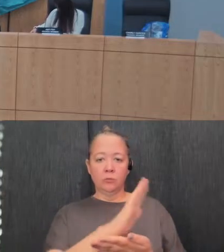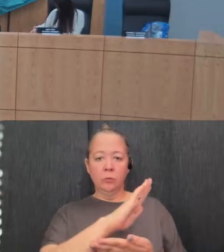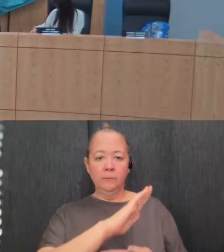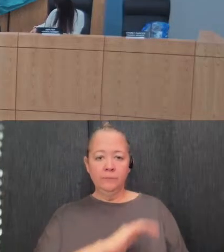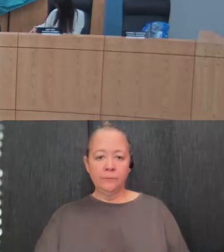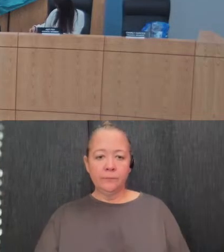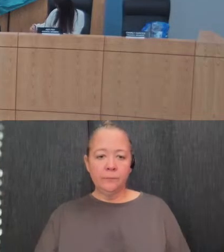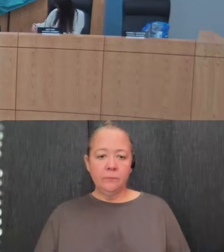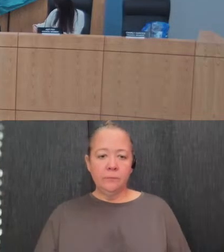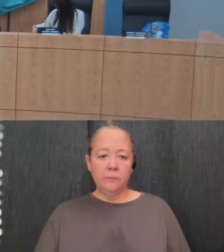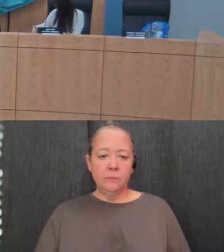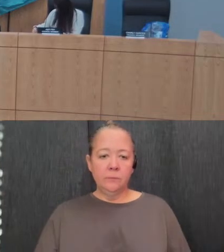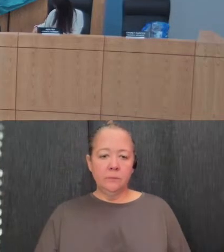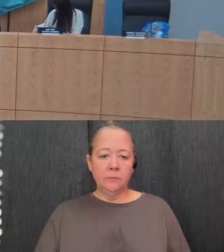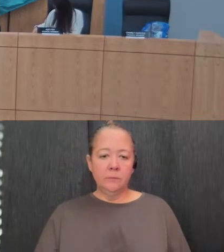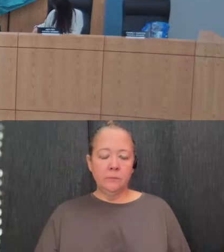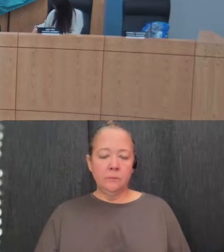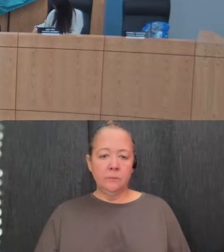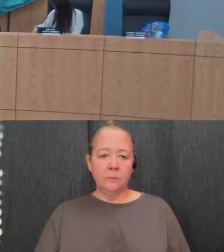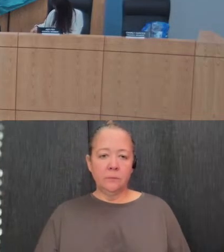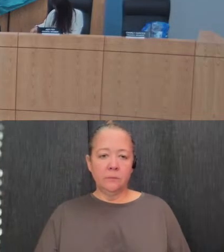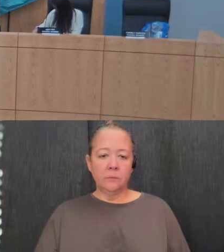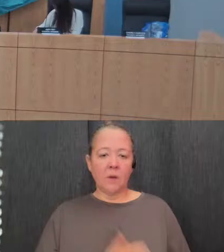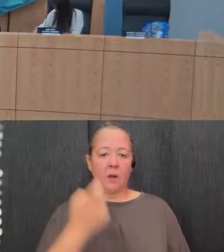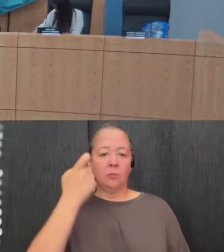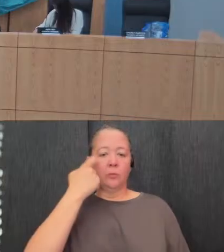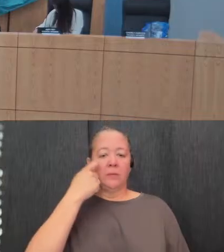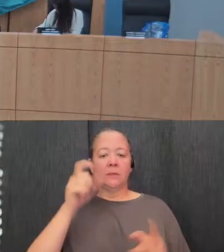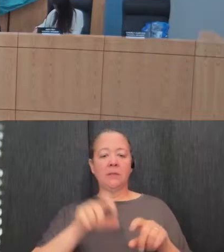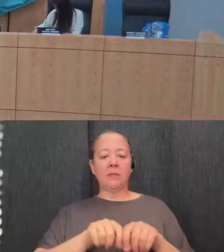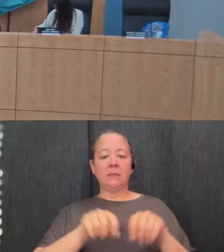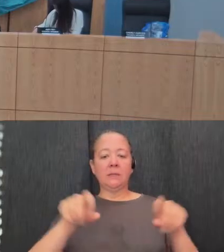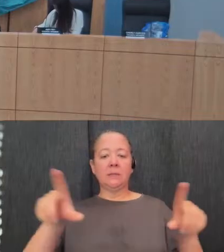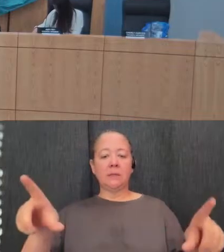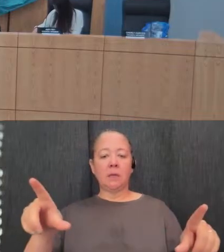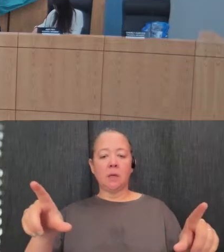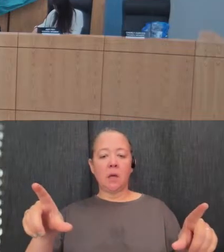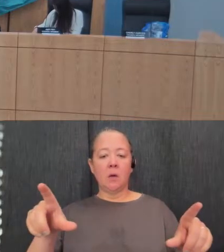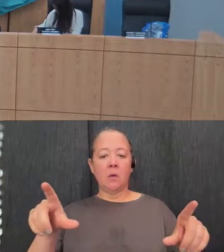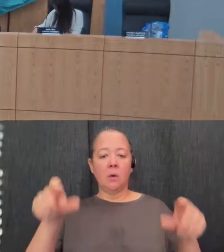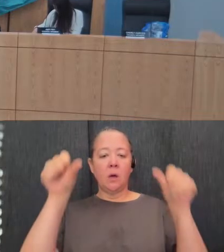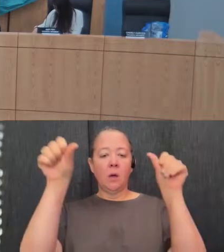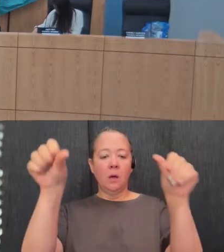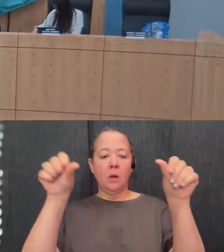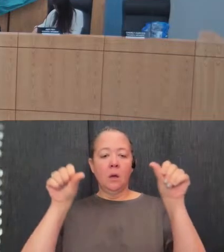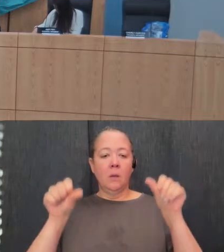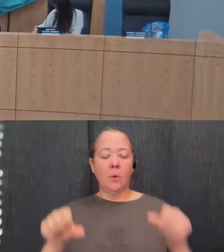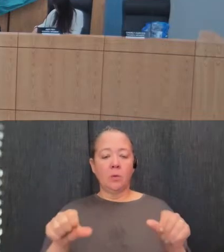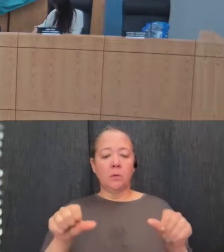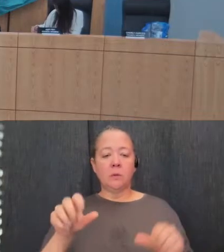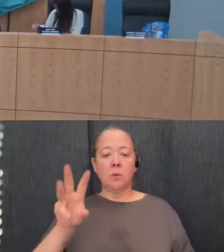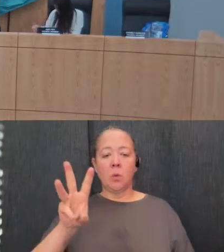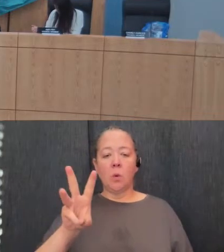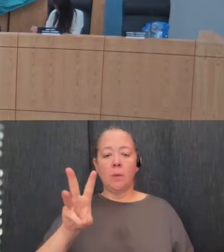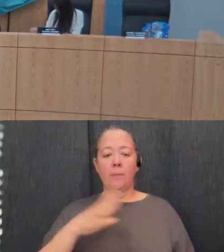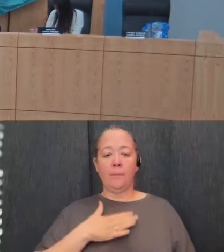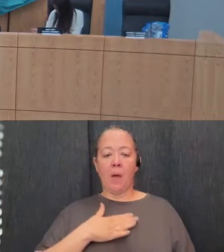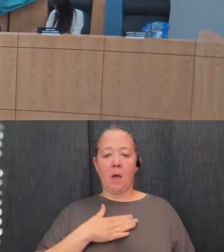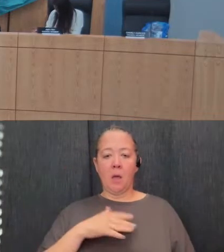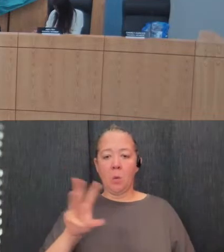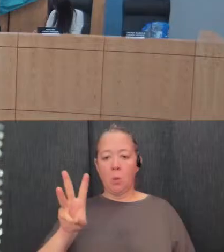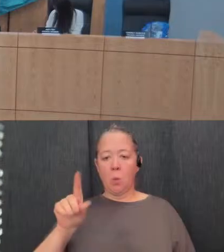I recently just sent out a post to my Ward 1 residents, and I guess it went to the exchange. I saw that